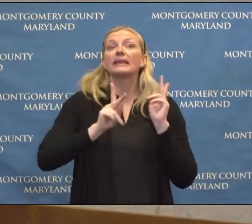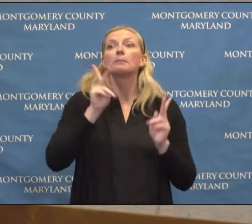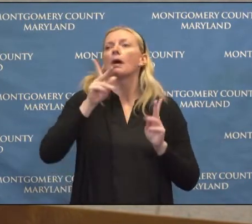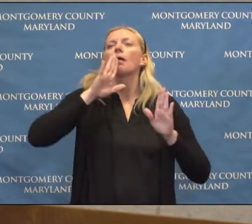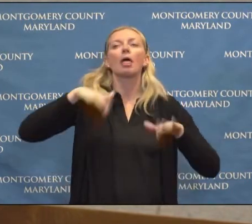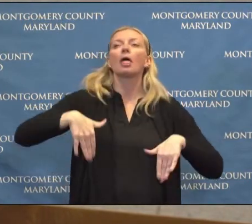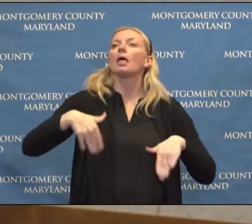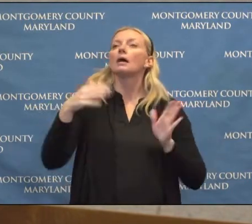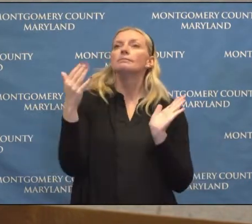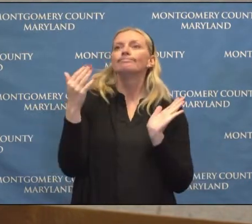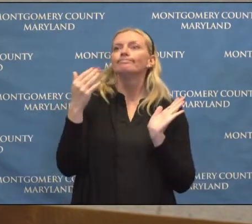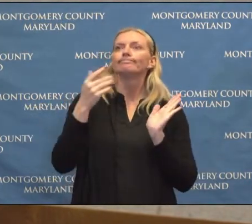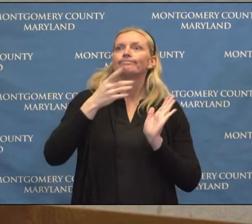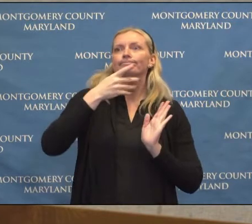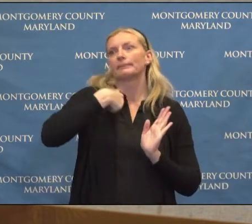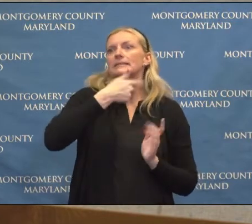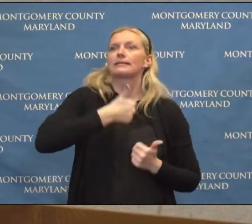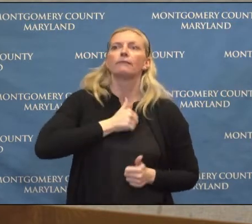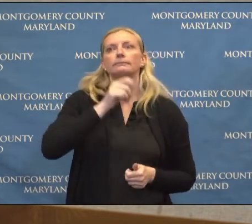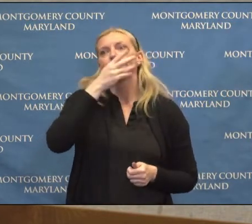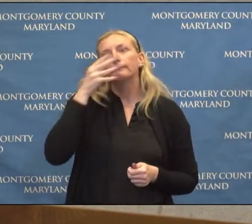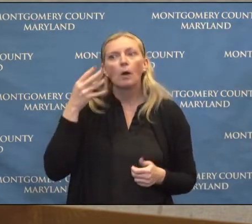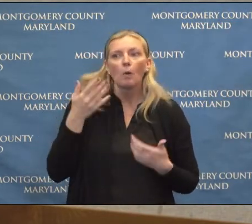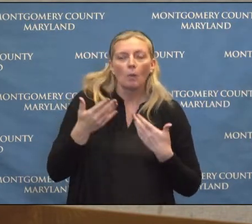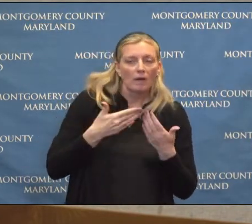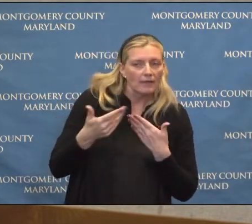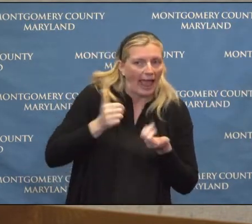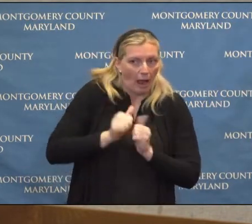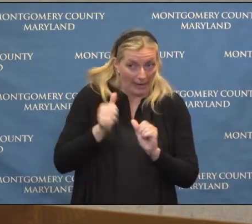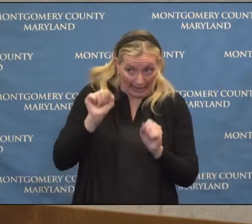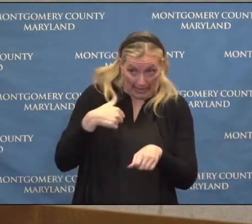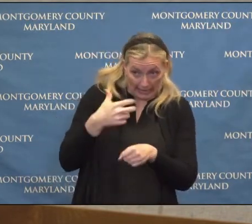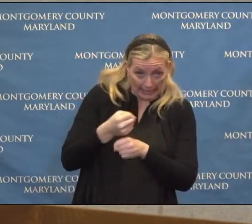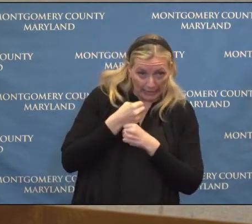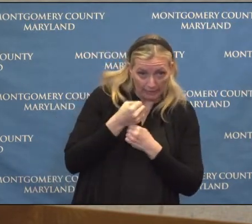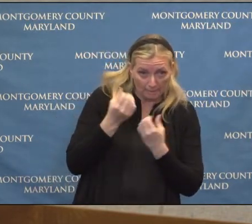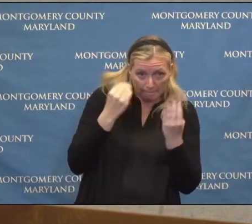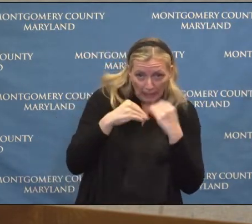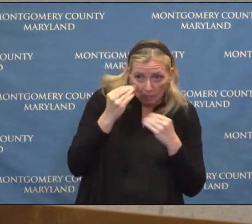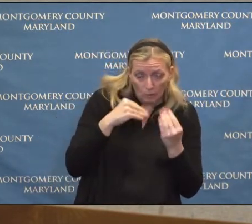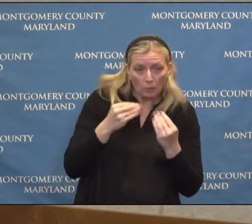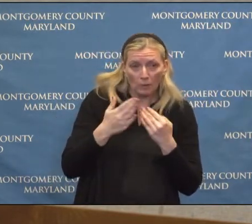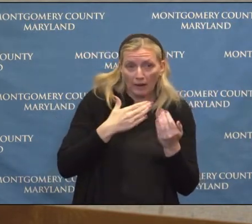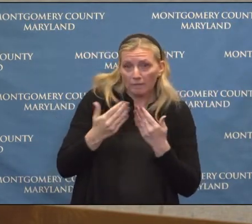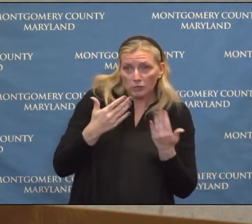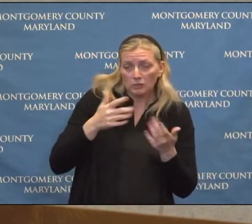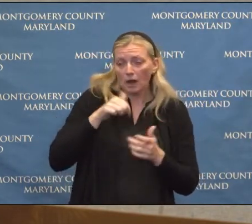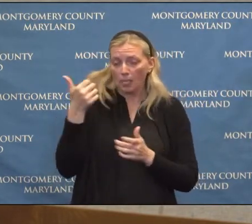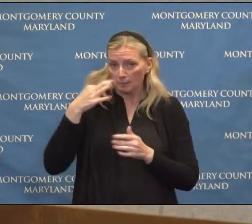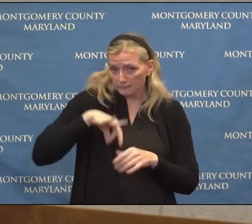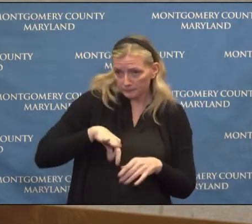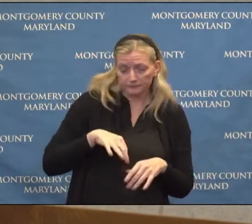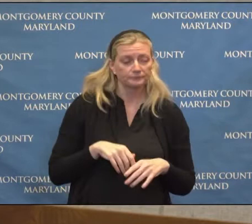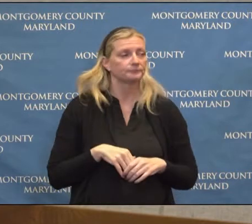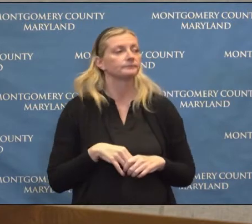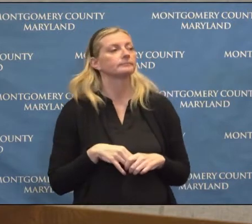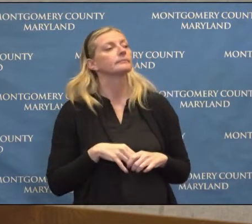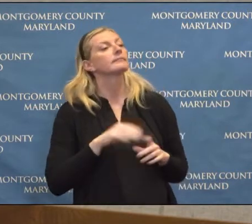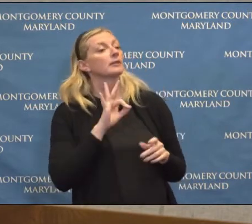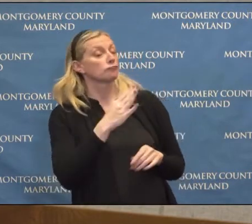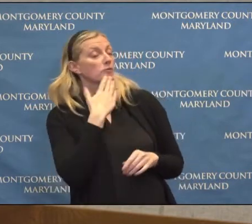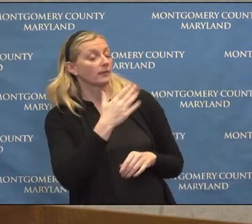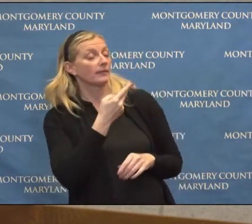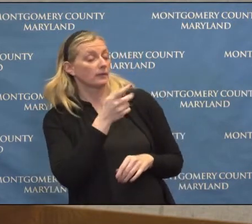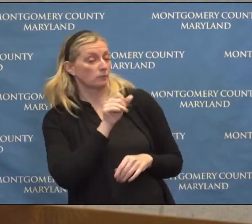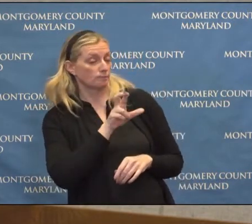touched on that previously. Yes, thank you so much. It's very important to be talking about SNAP because there are some special benefits that are specific to